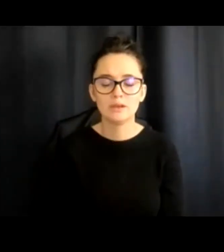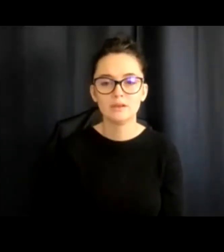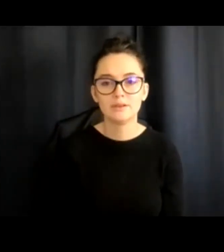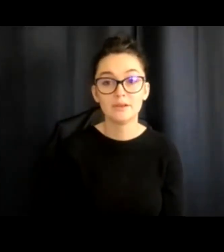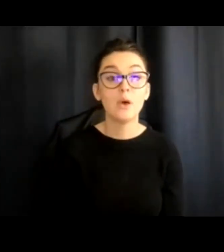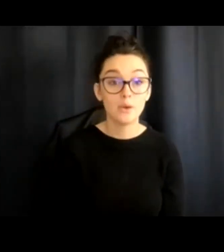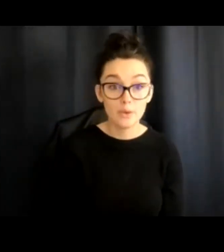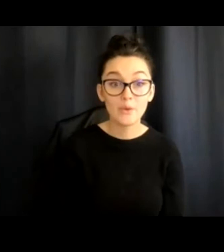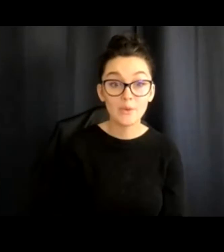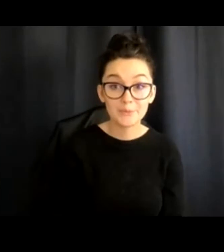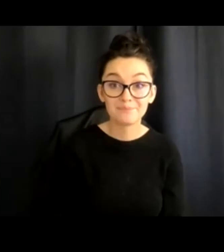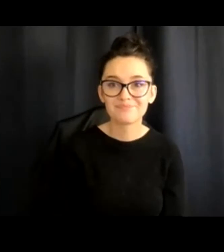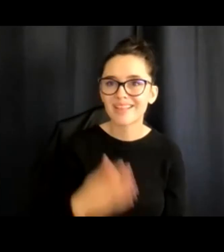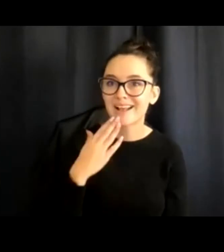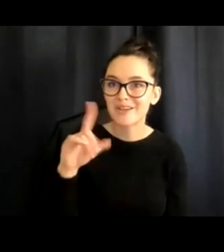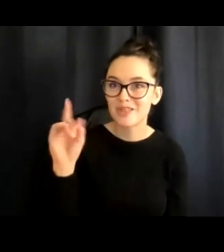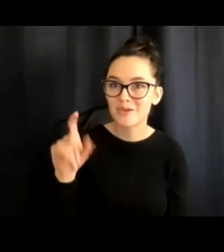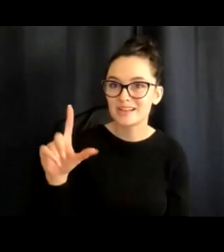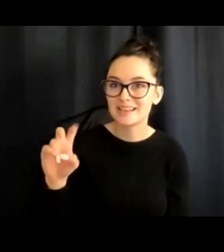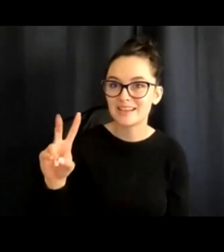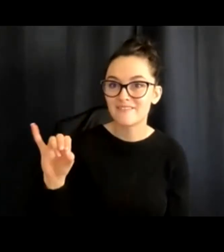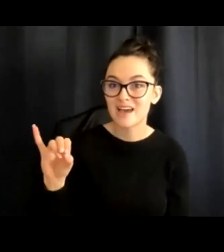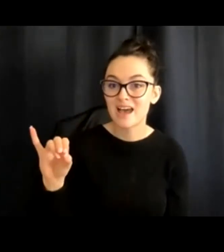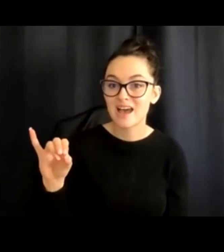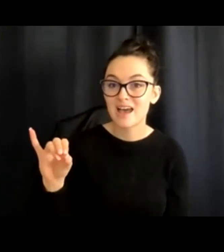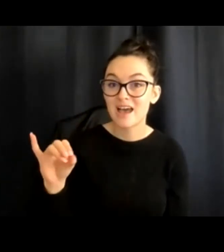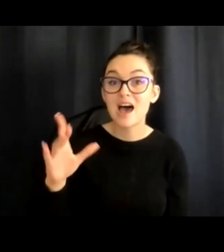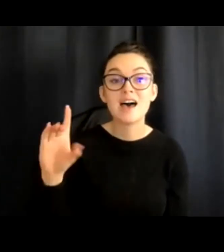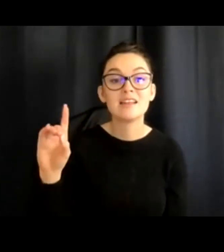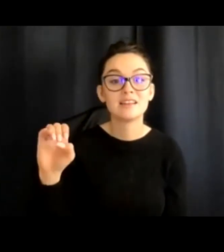you, Levi, for your question. How about Desmond?